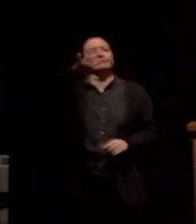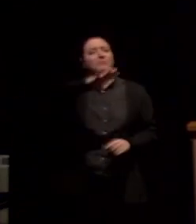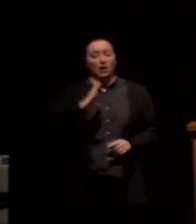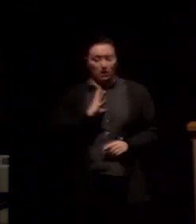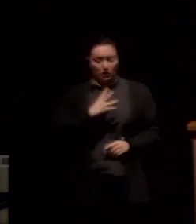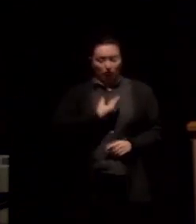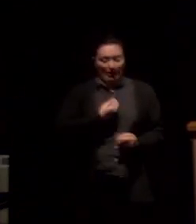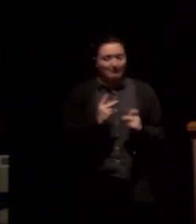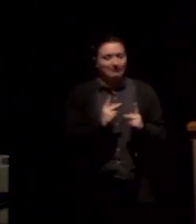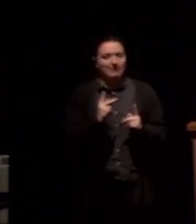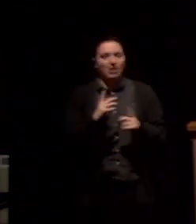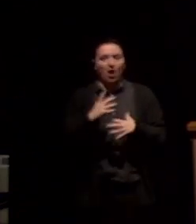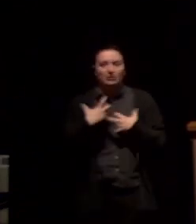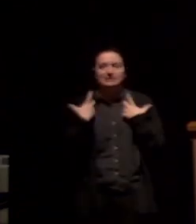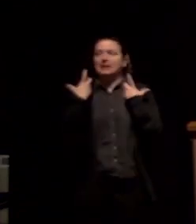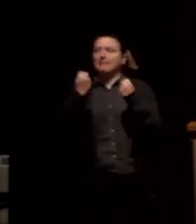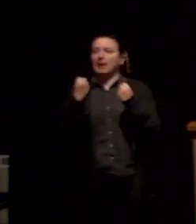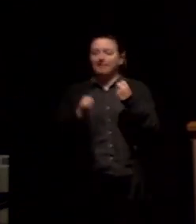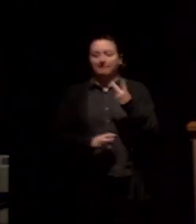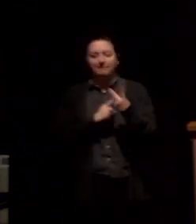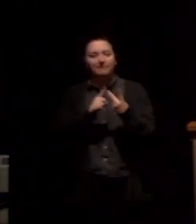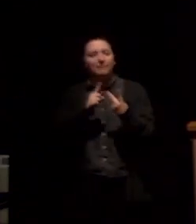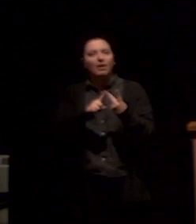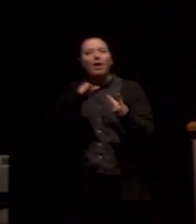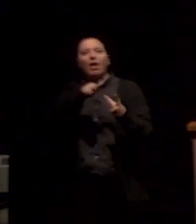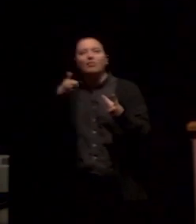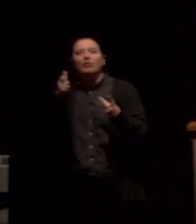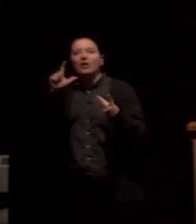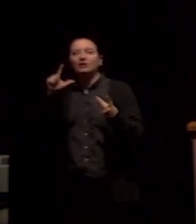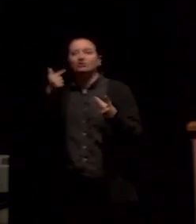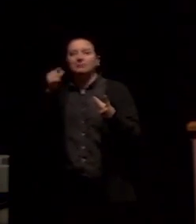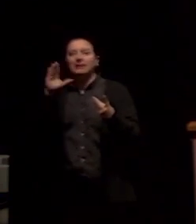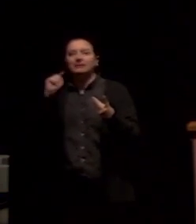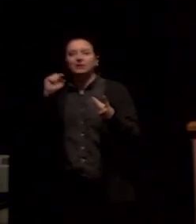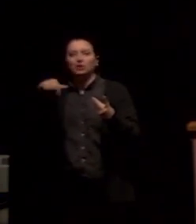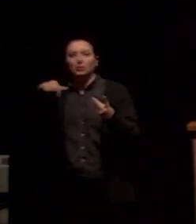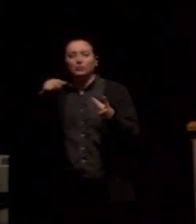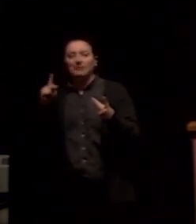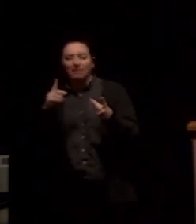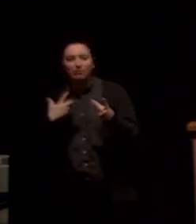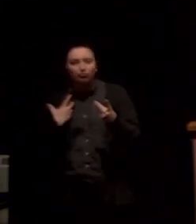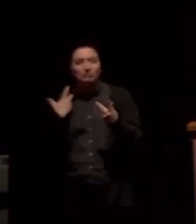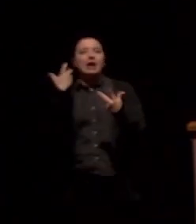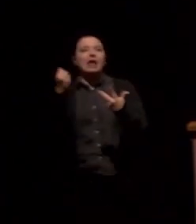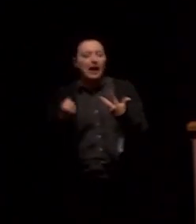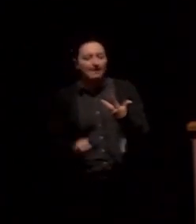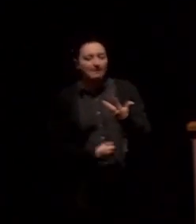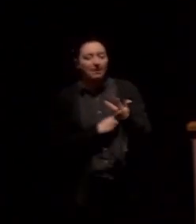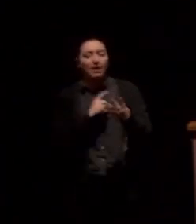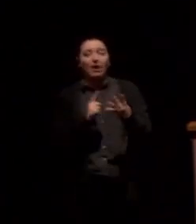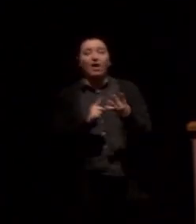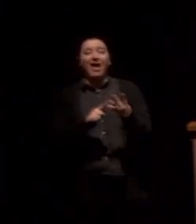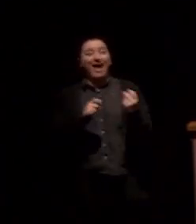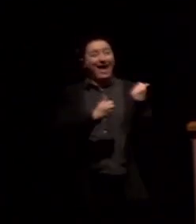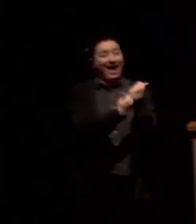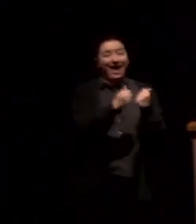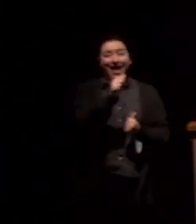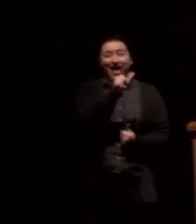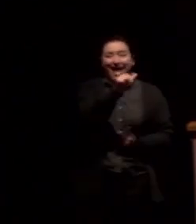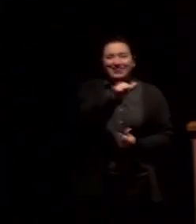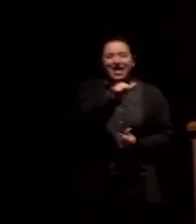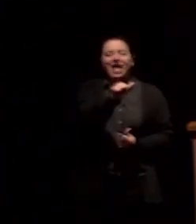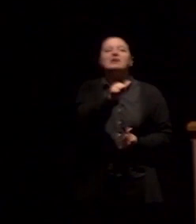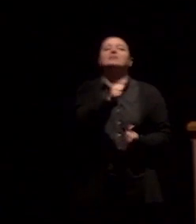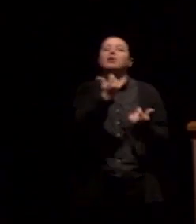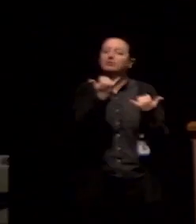community stepping up, allies stepping up. And so the fact that we are still here and queer and trans is a